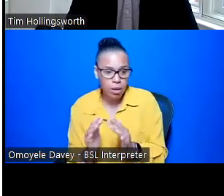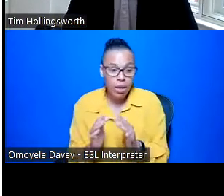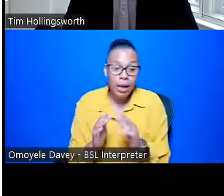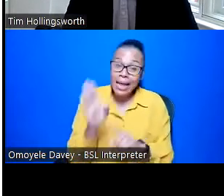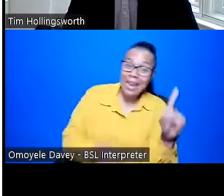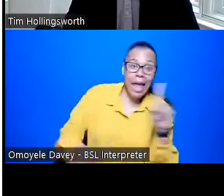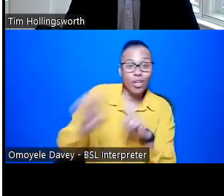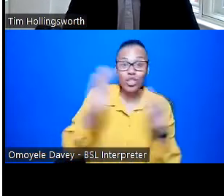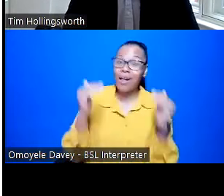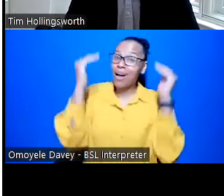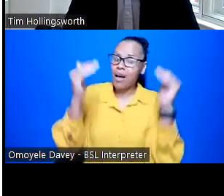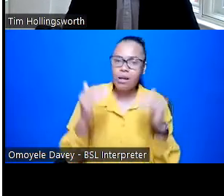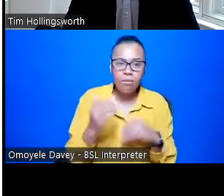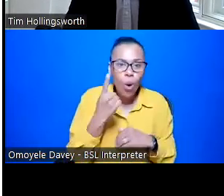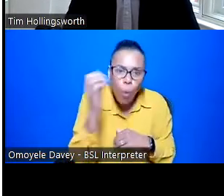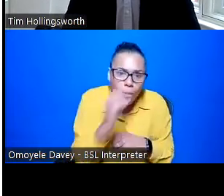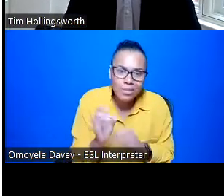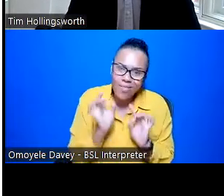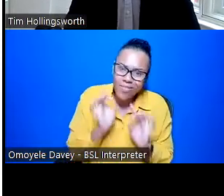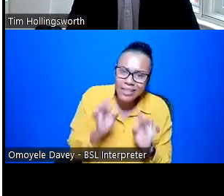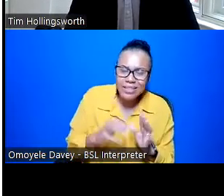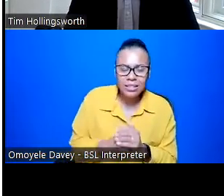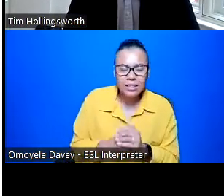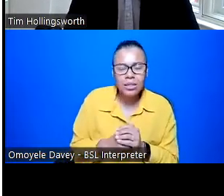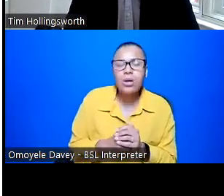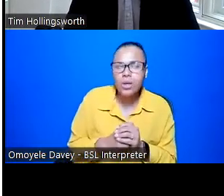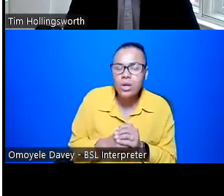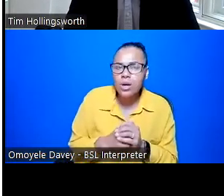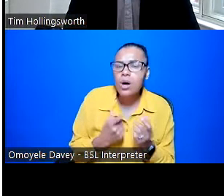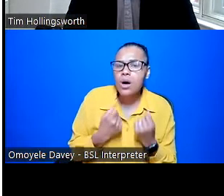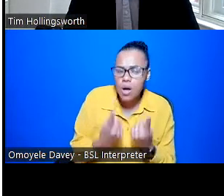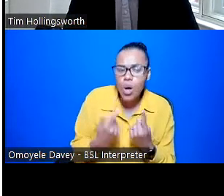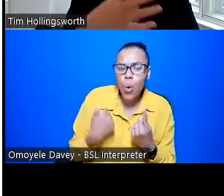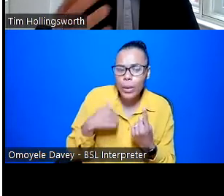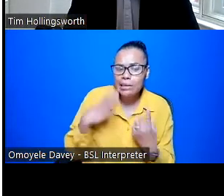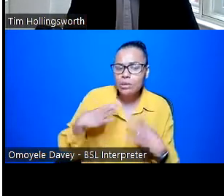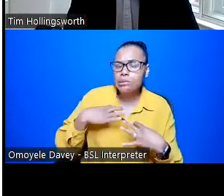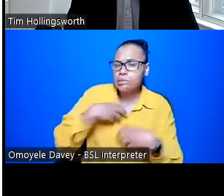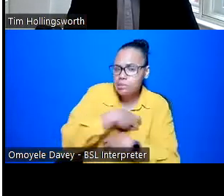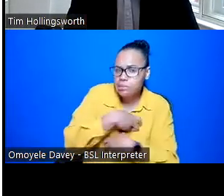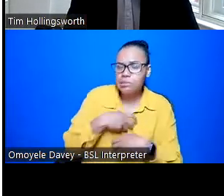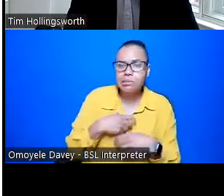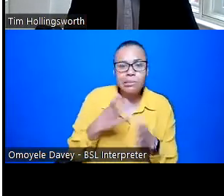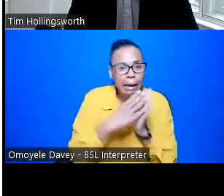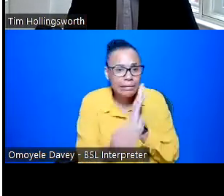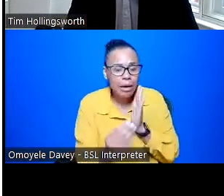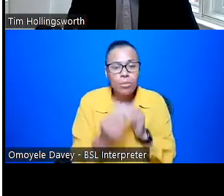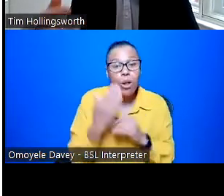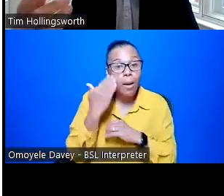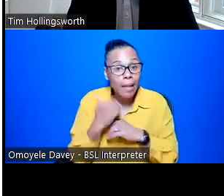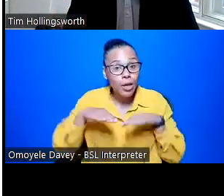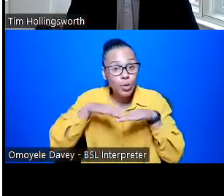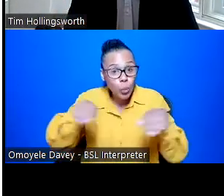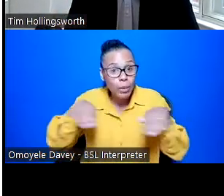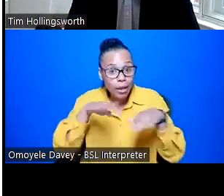at organisations that we know we need to work with and be different for. Specific partners, for example, like the Black Swimming Association, which has grown up